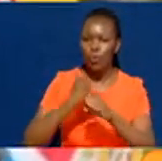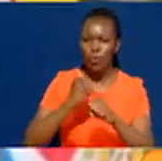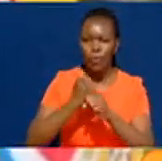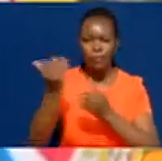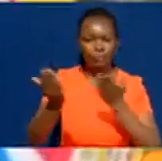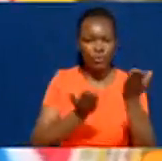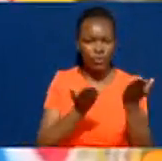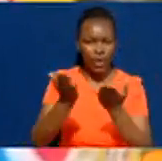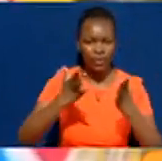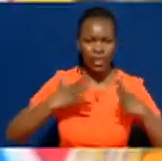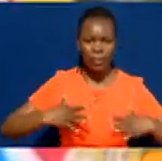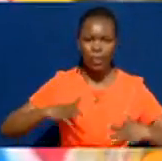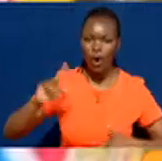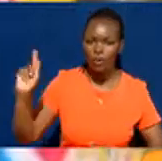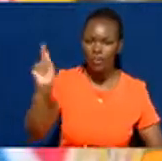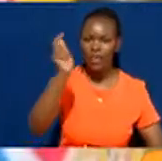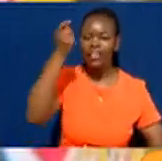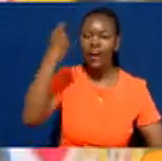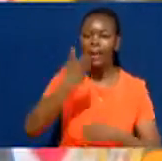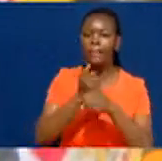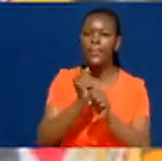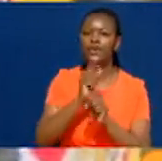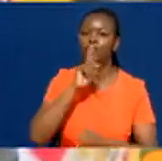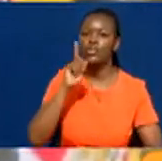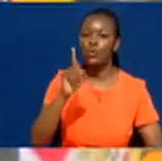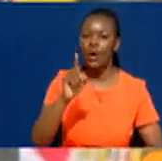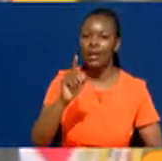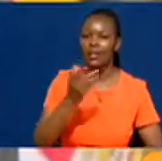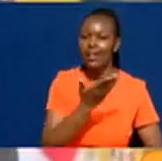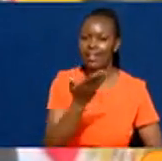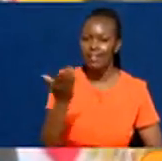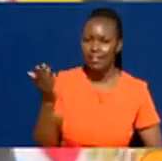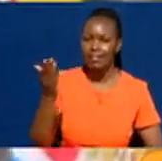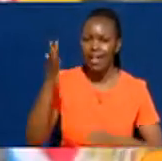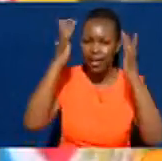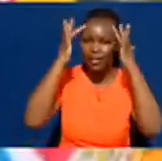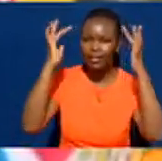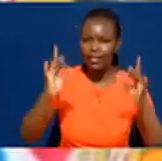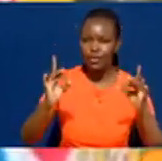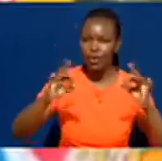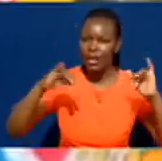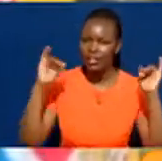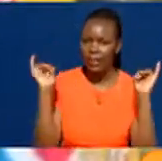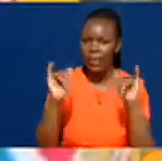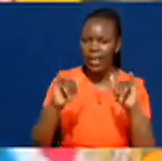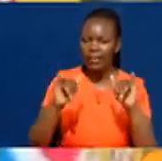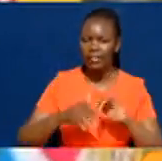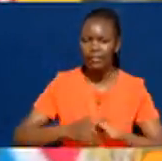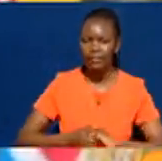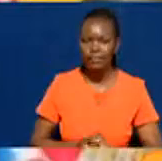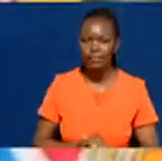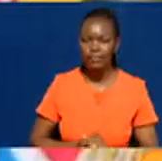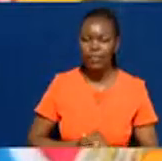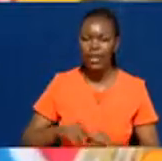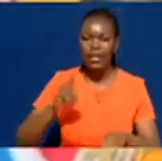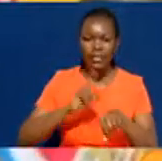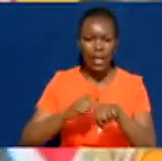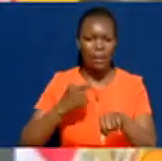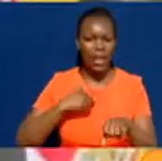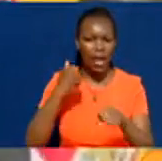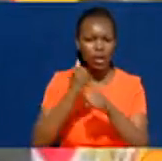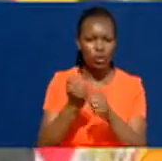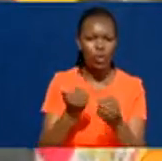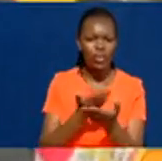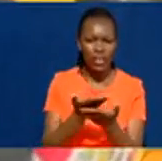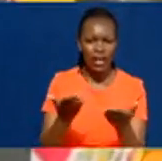people of Kenya by ensuring that their sovereign will is upheld. As I do that,